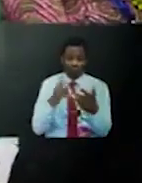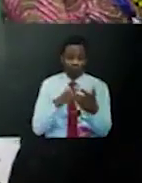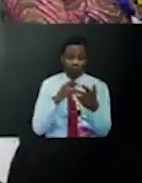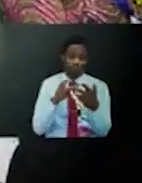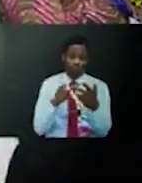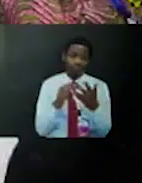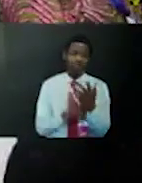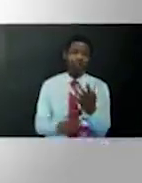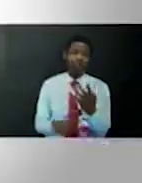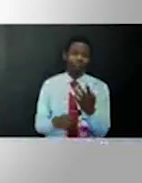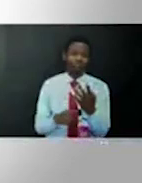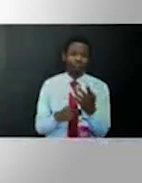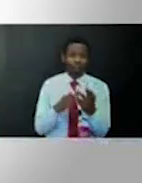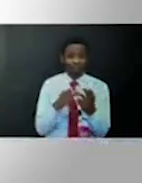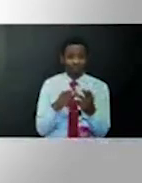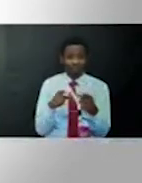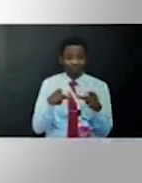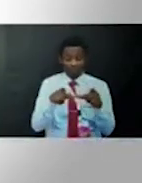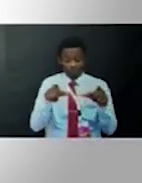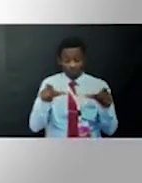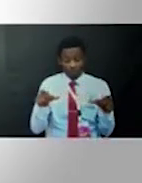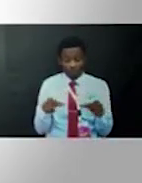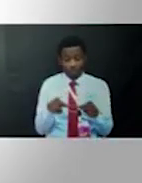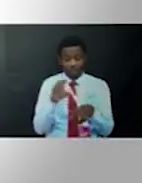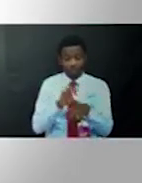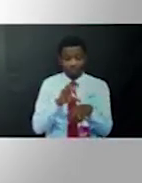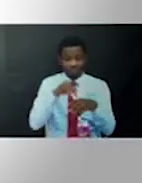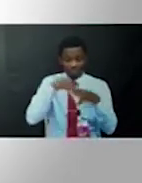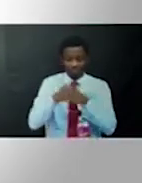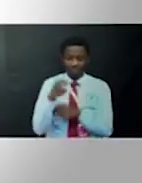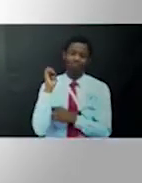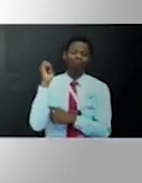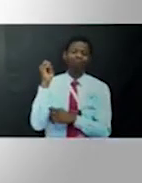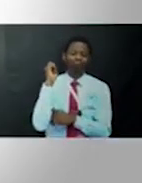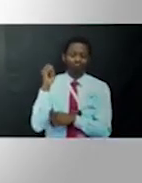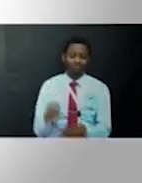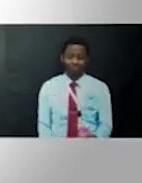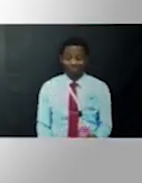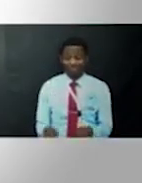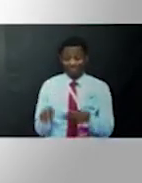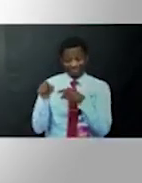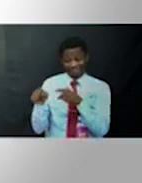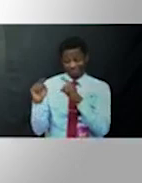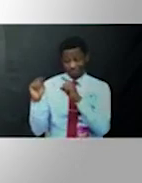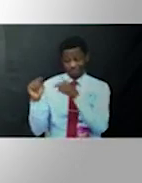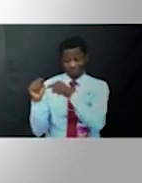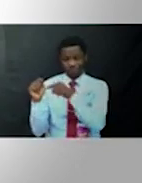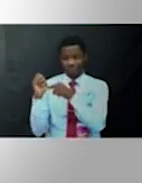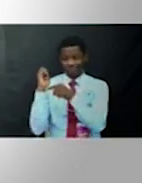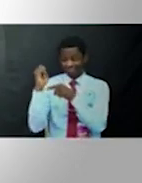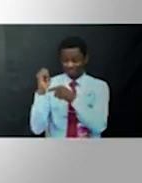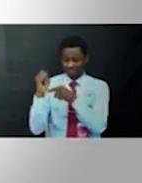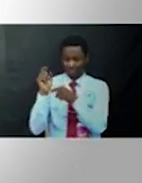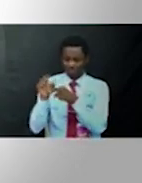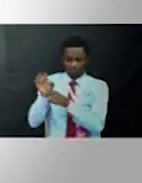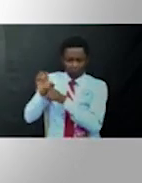The local church. In evangelism, this one, we have to push it. Now, the members are